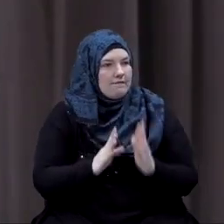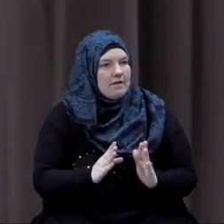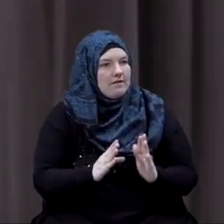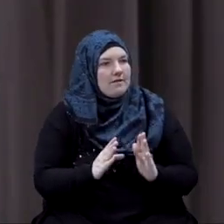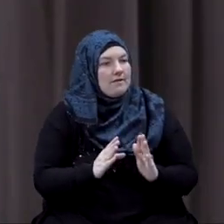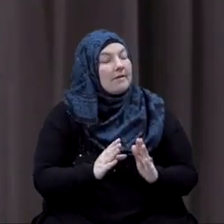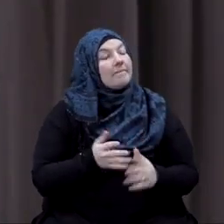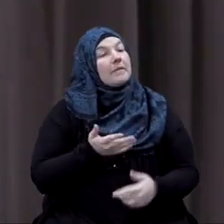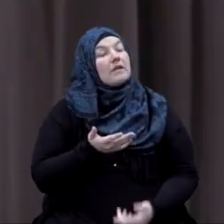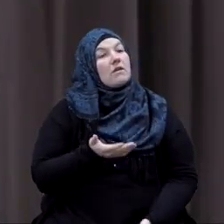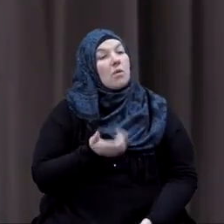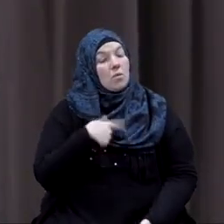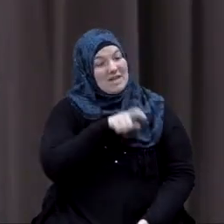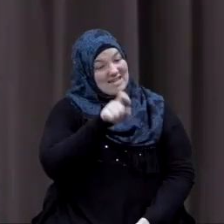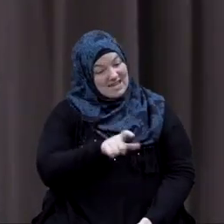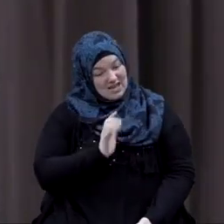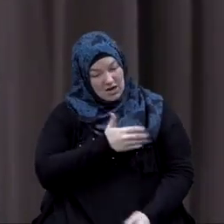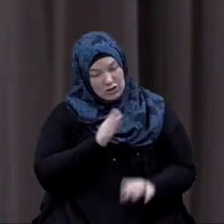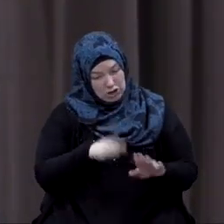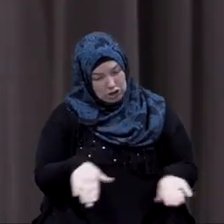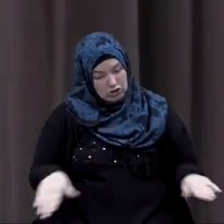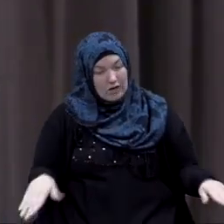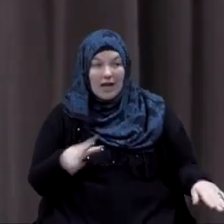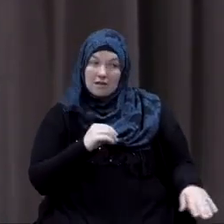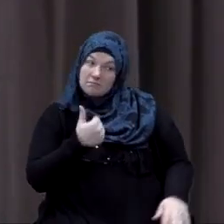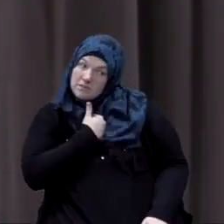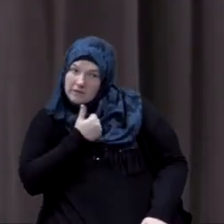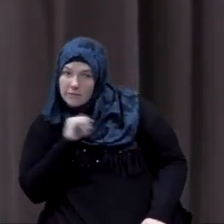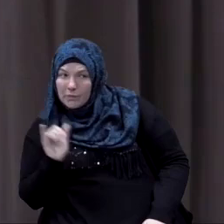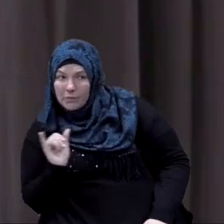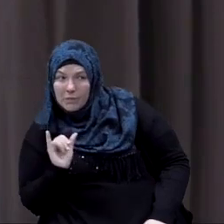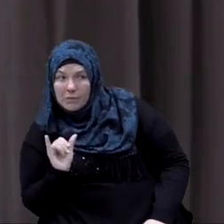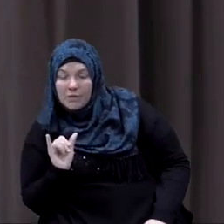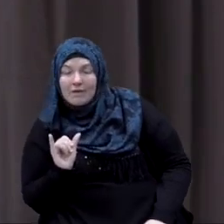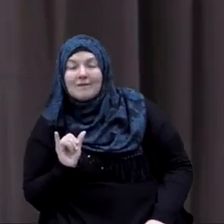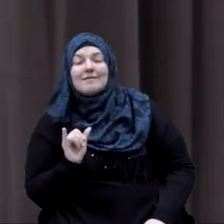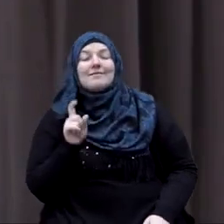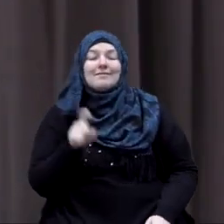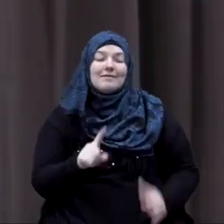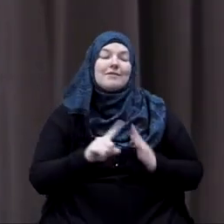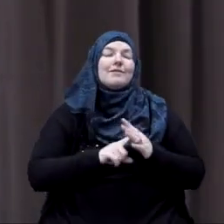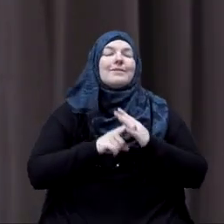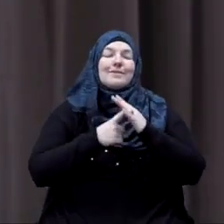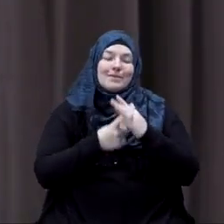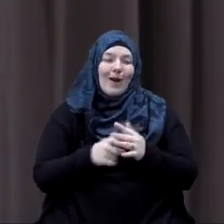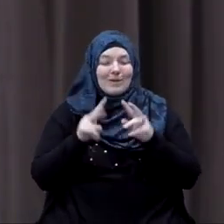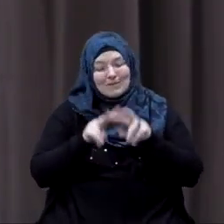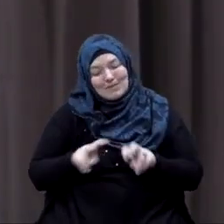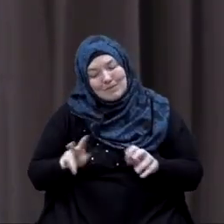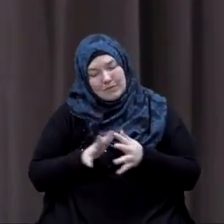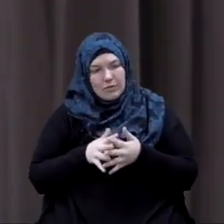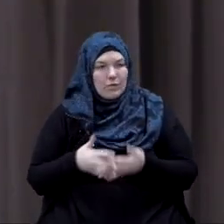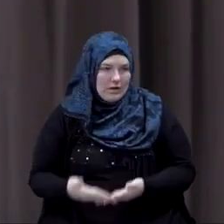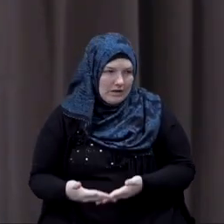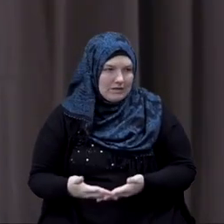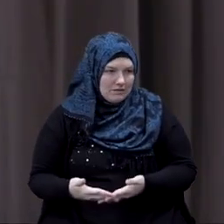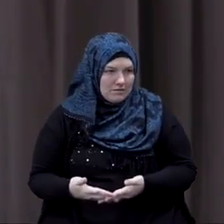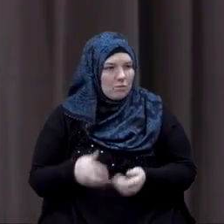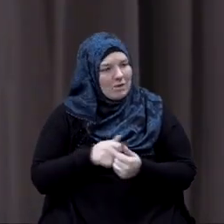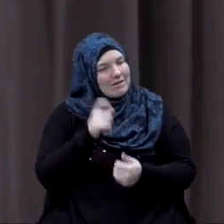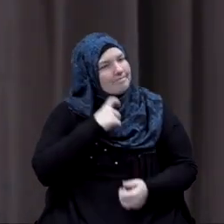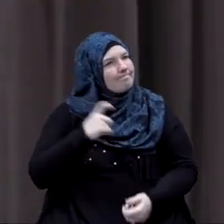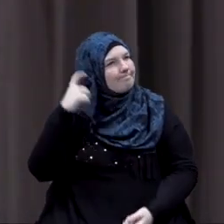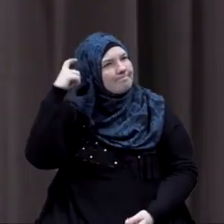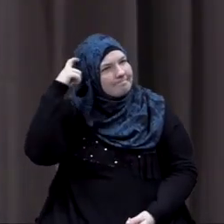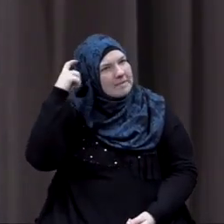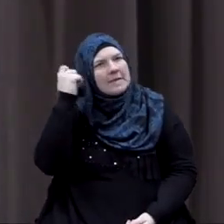So we need our children, and we ourselves need to start looking at the Quran with that in